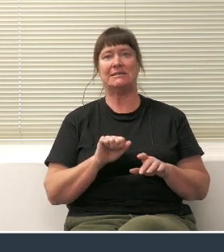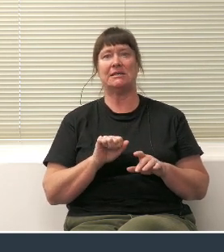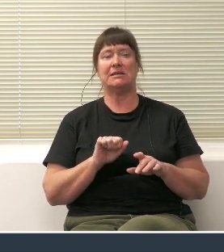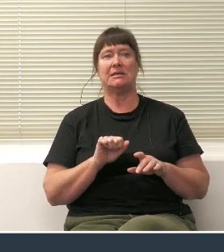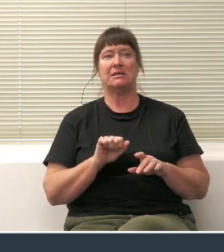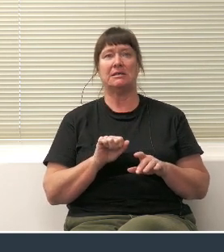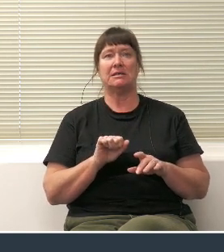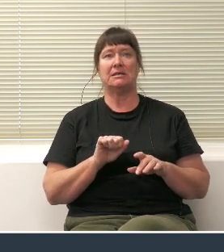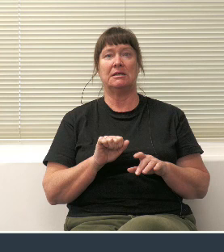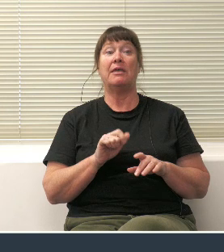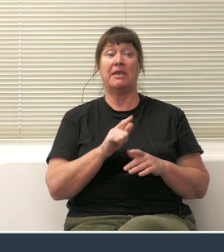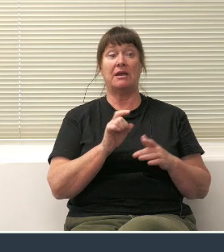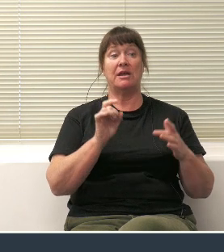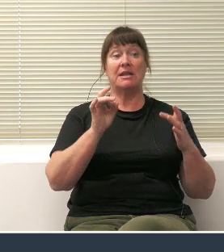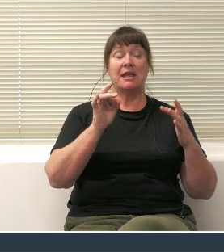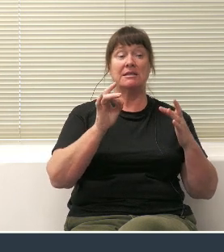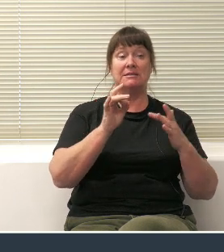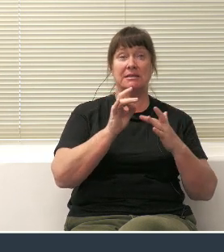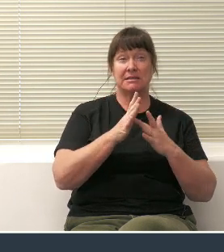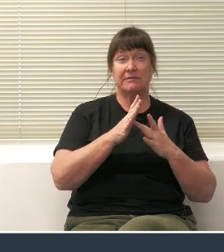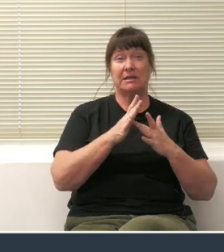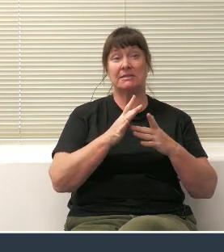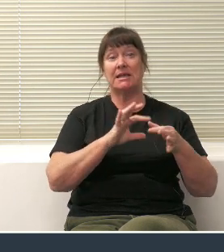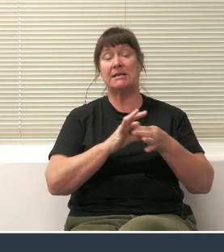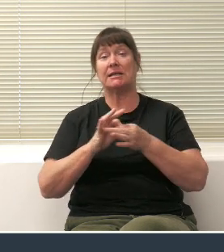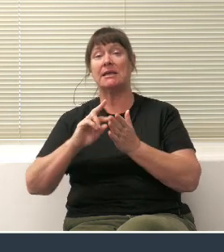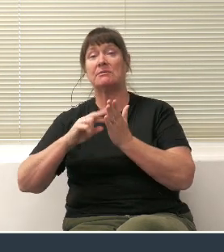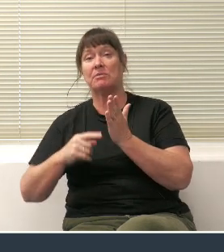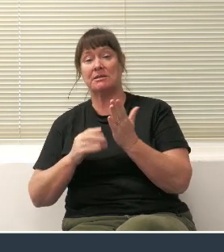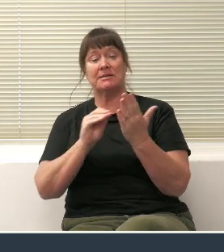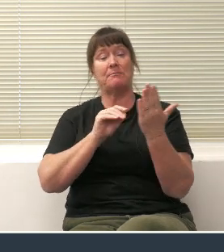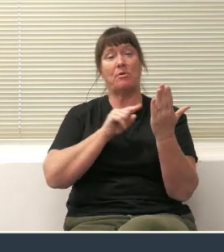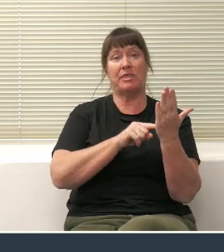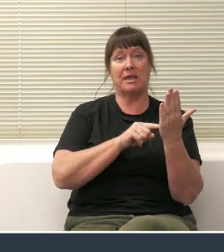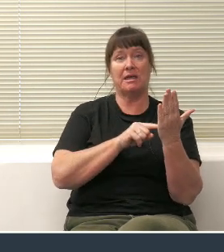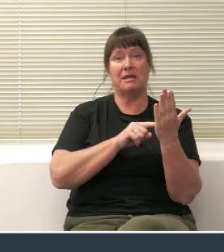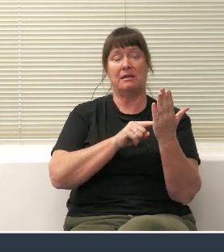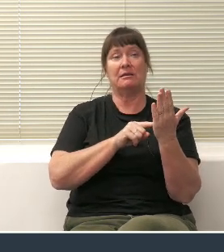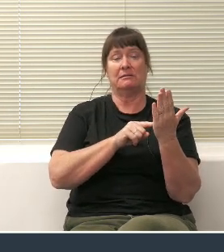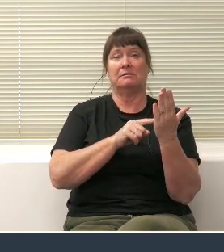They are noted in our significance and engagement policy as strategic assets, but we're just noting it here for